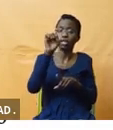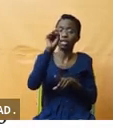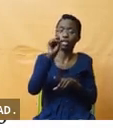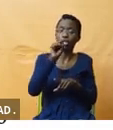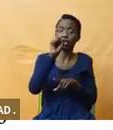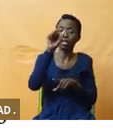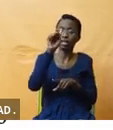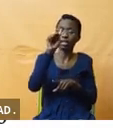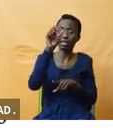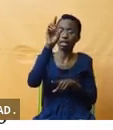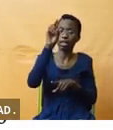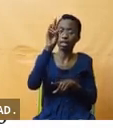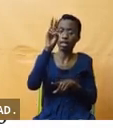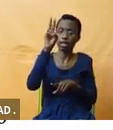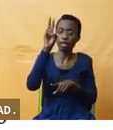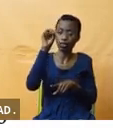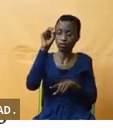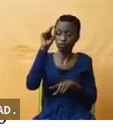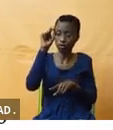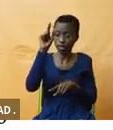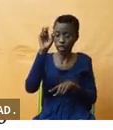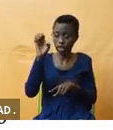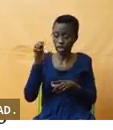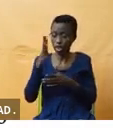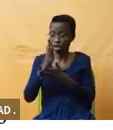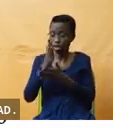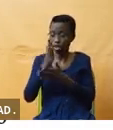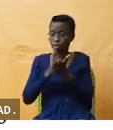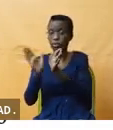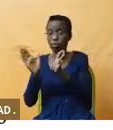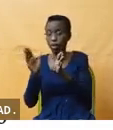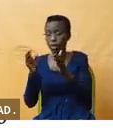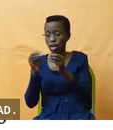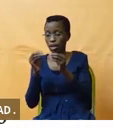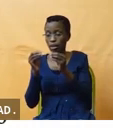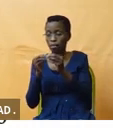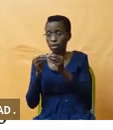these meetings, public participation meetings, go the whole day. And